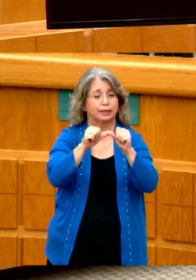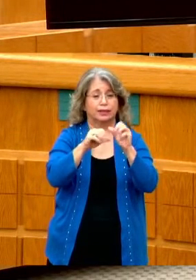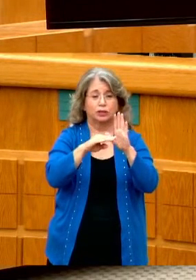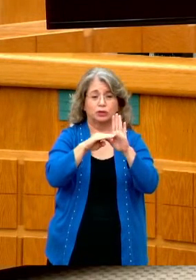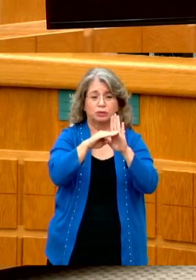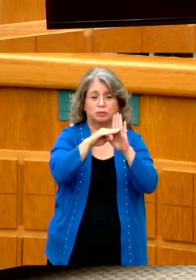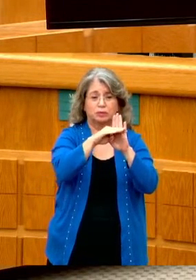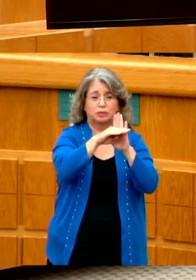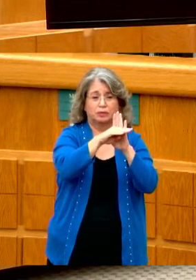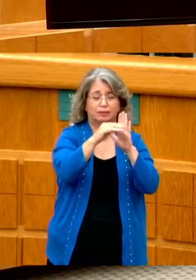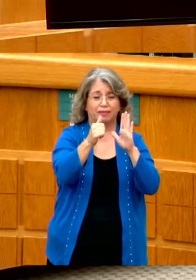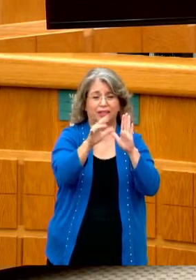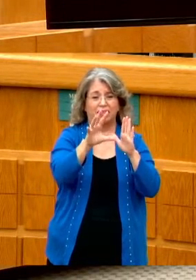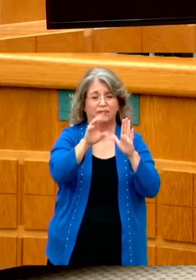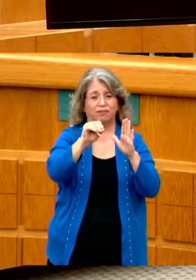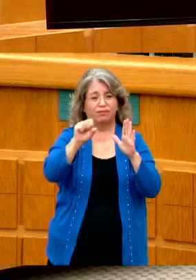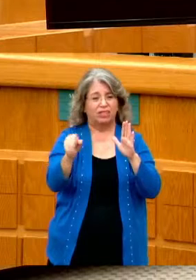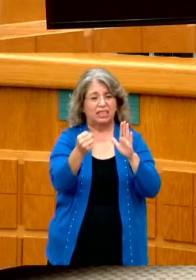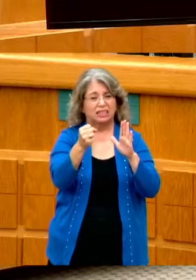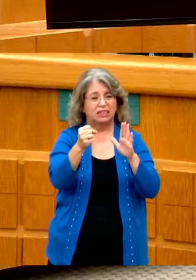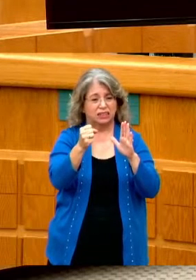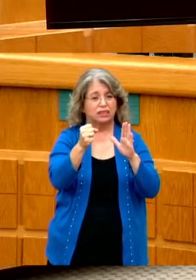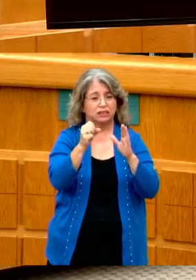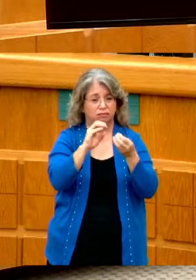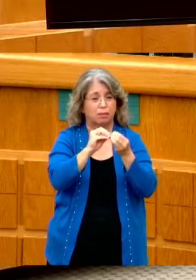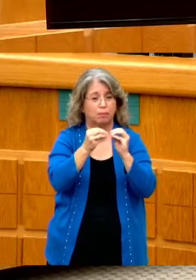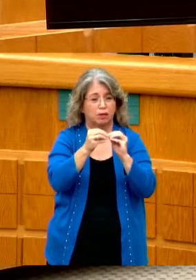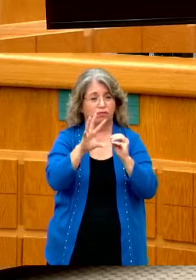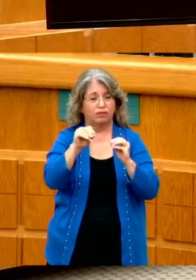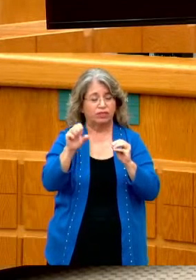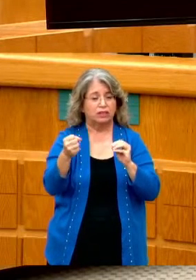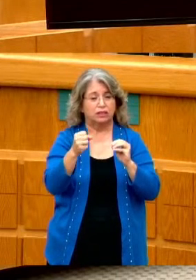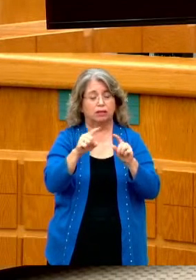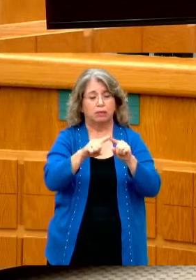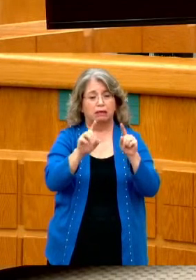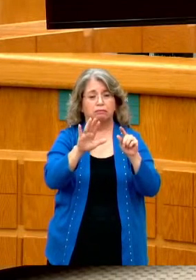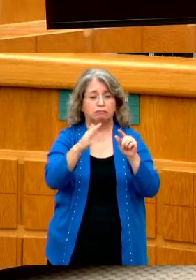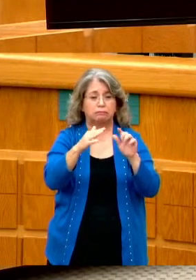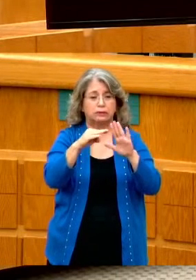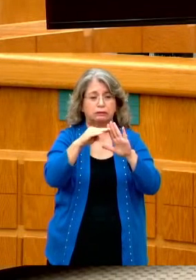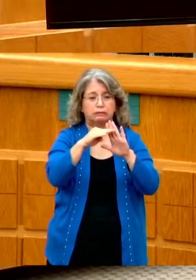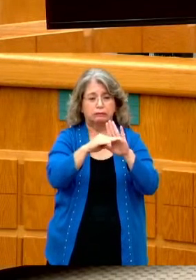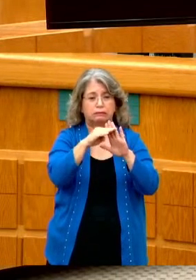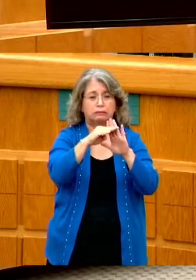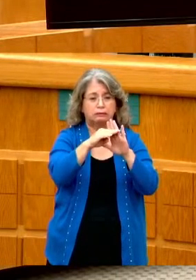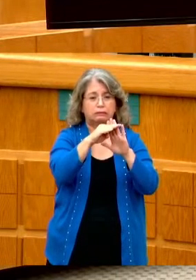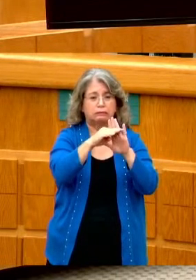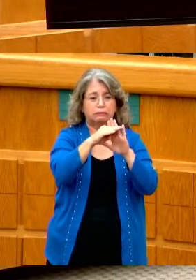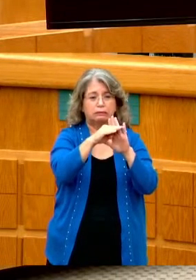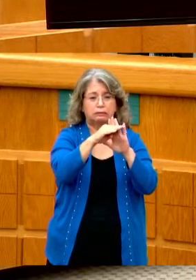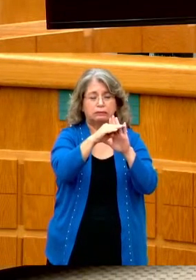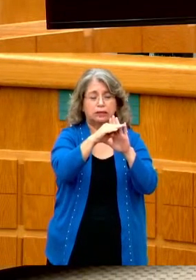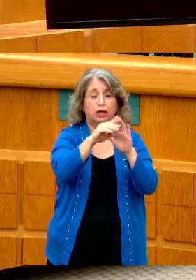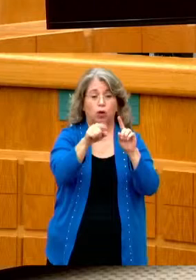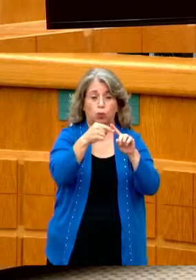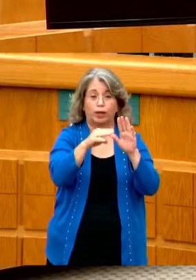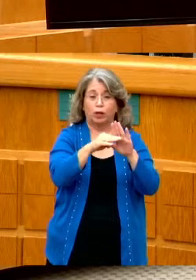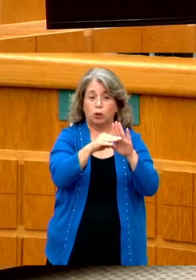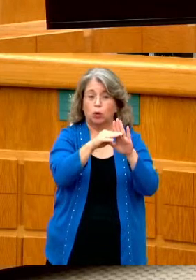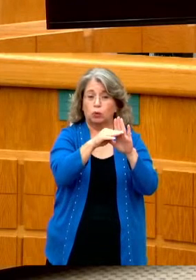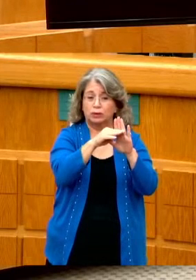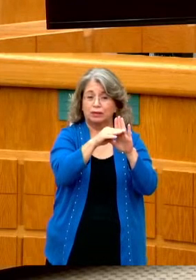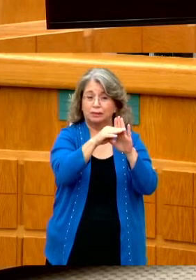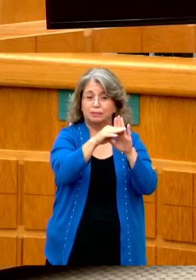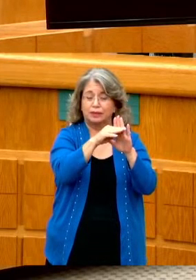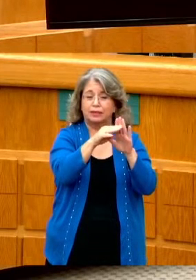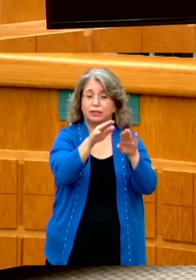the 50s now, but it seems to, stay kind of at that level. And when it does go up, it creeps